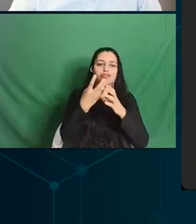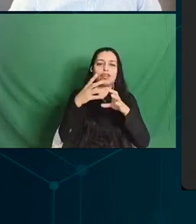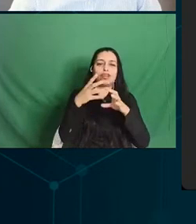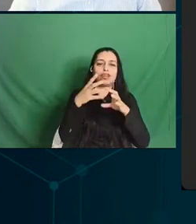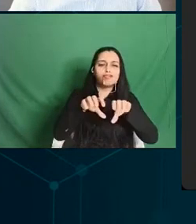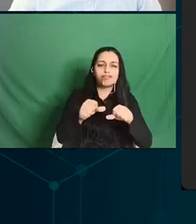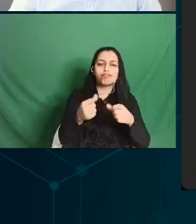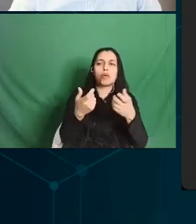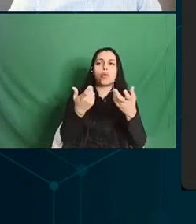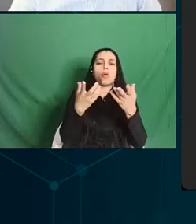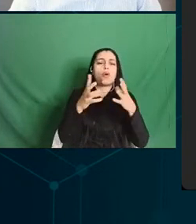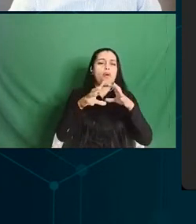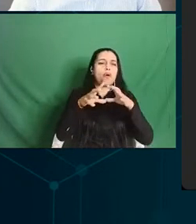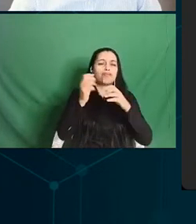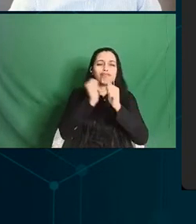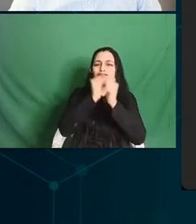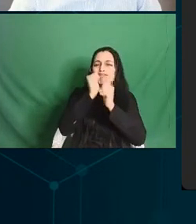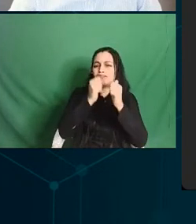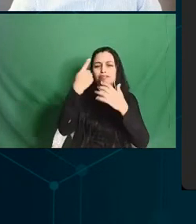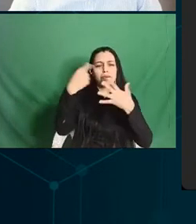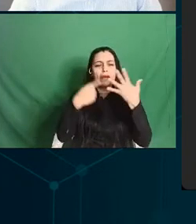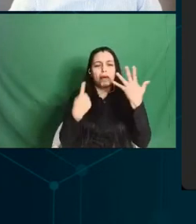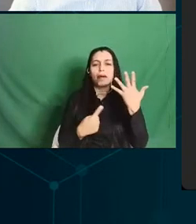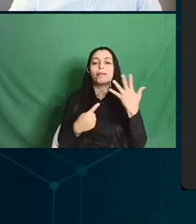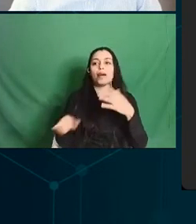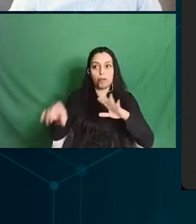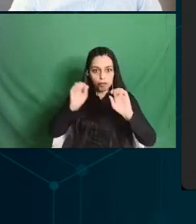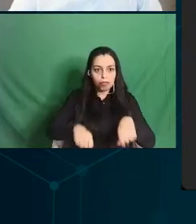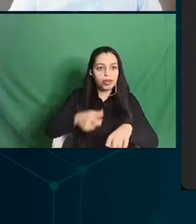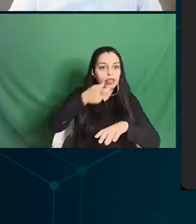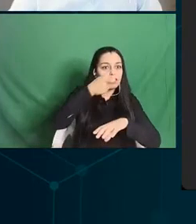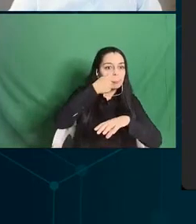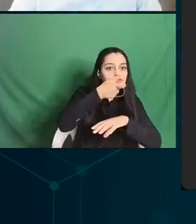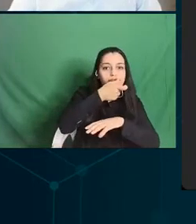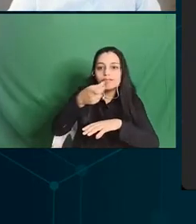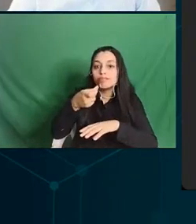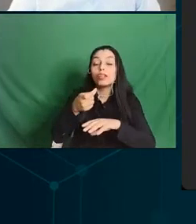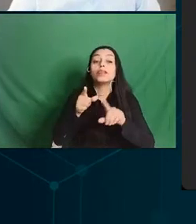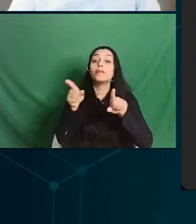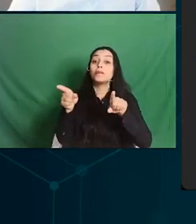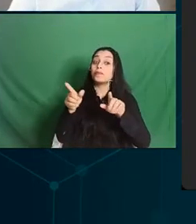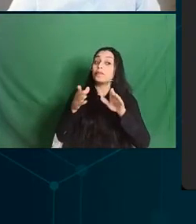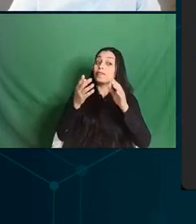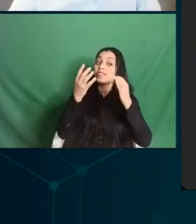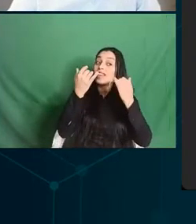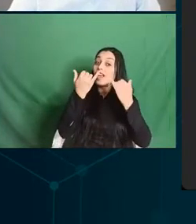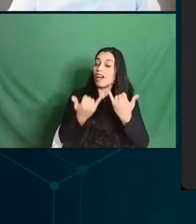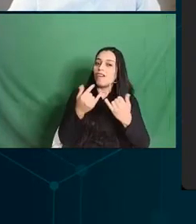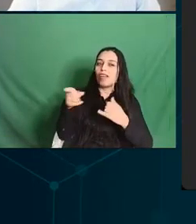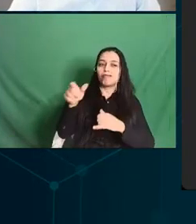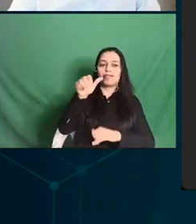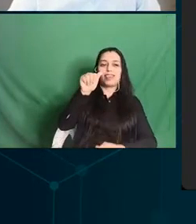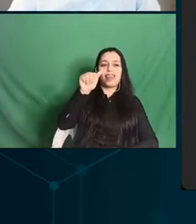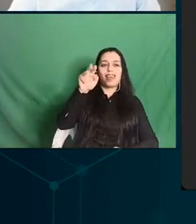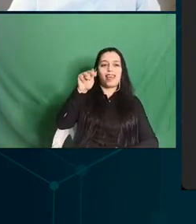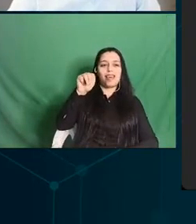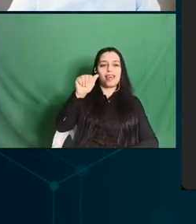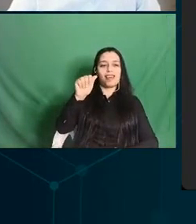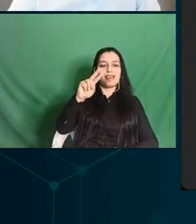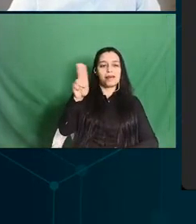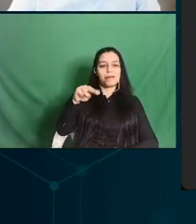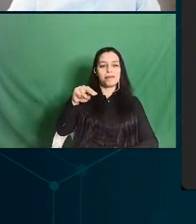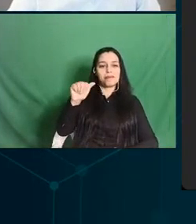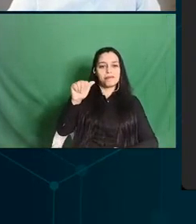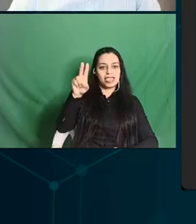is not going to support it any longer on Amazon Prime. Wow. So they knew exactly which Roku